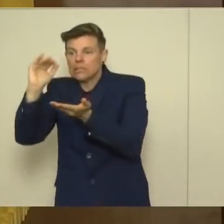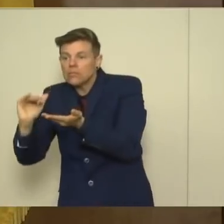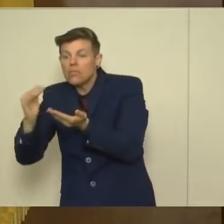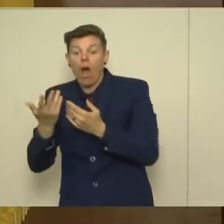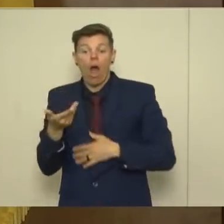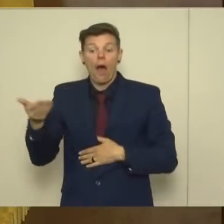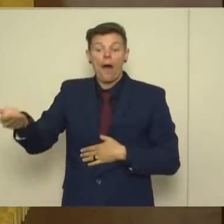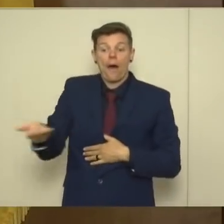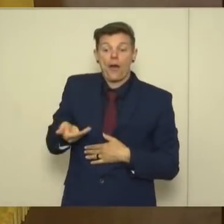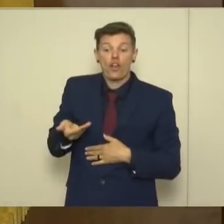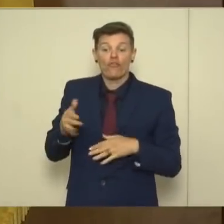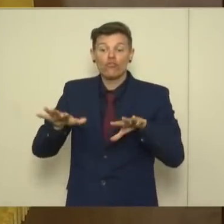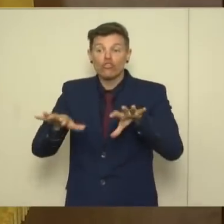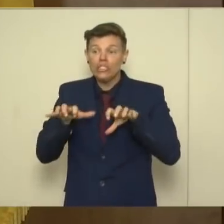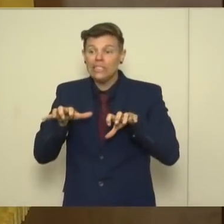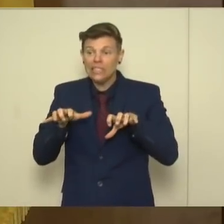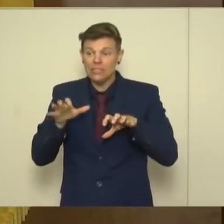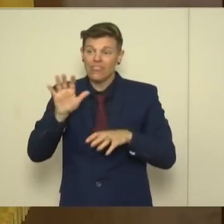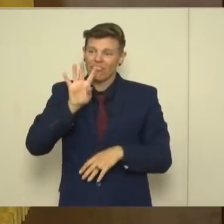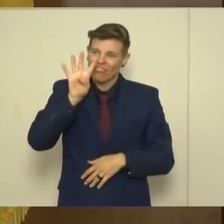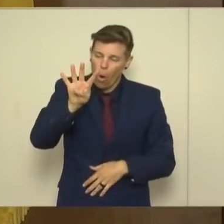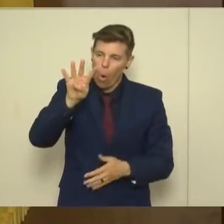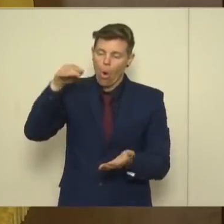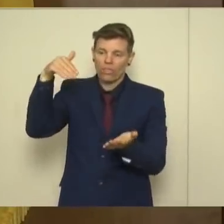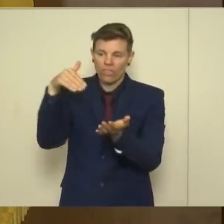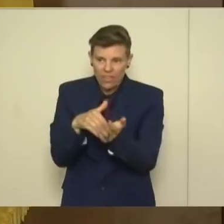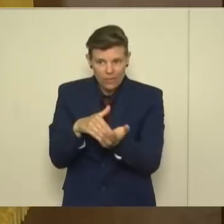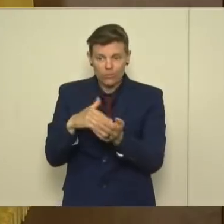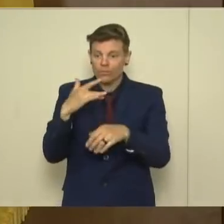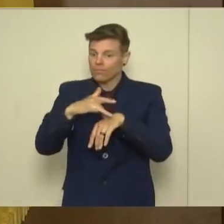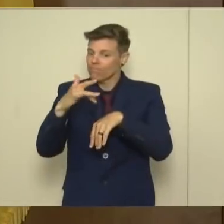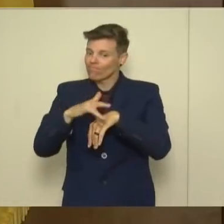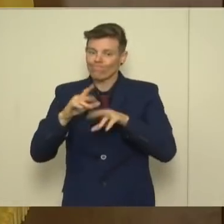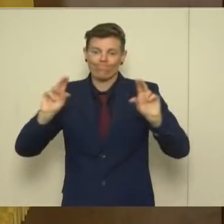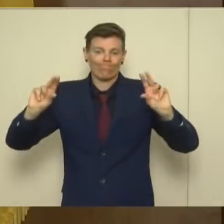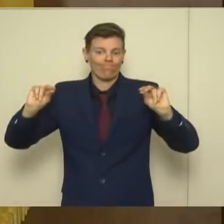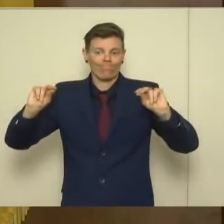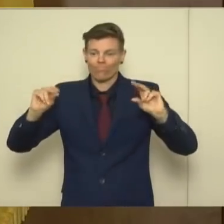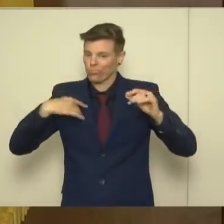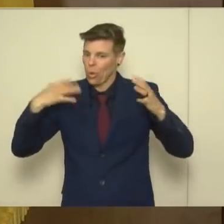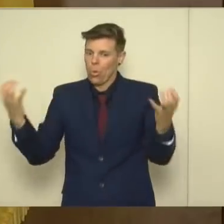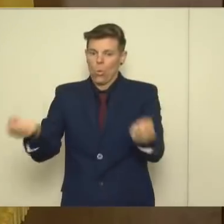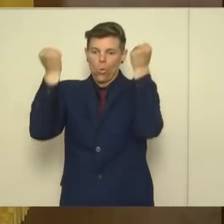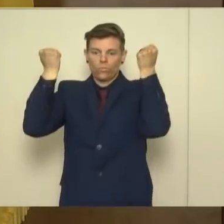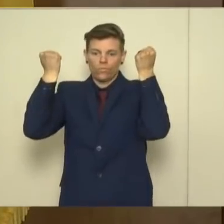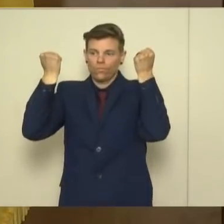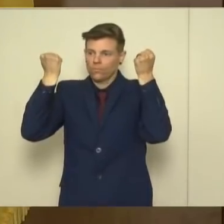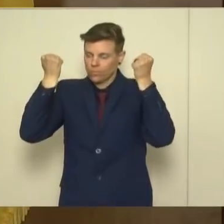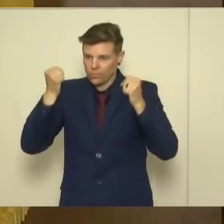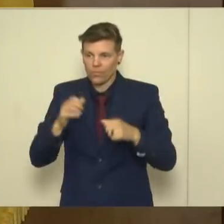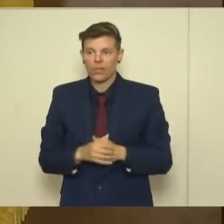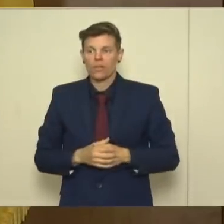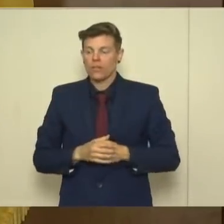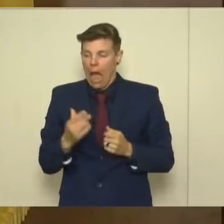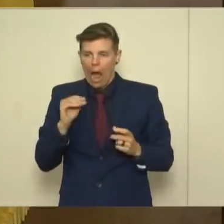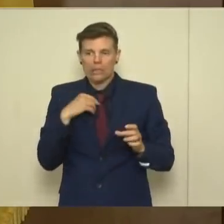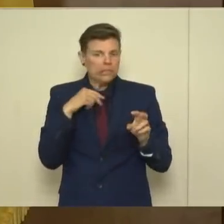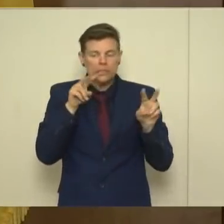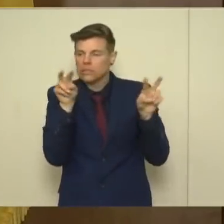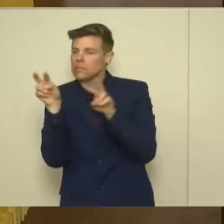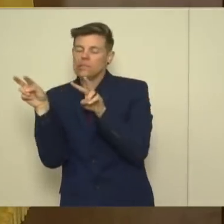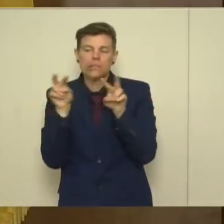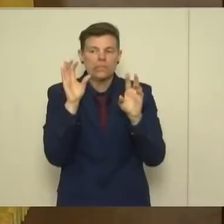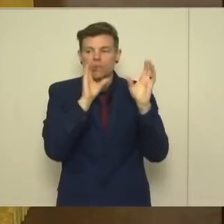vacant positions. We are looking very diligently at ways to leverage and to go after other federal revenues